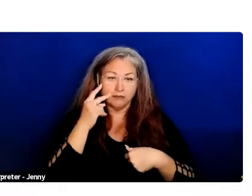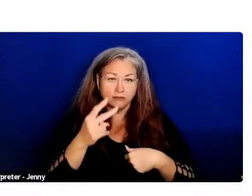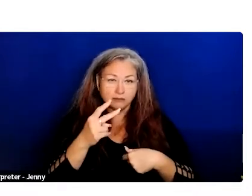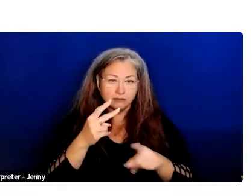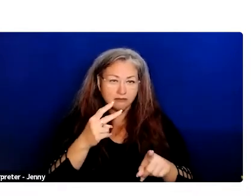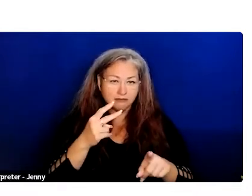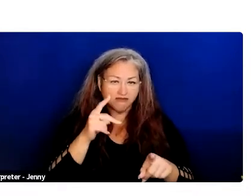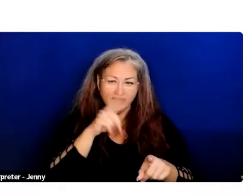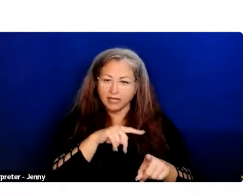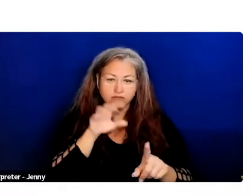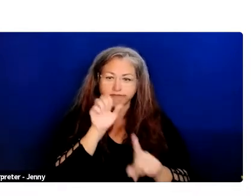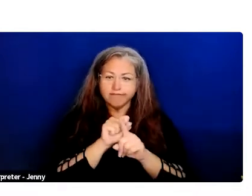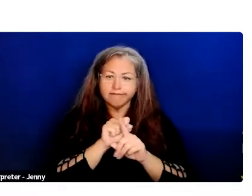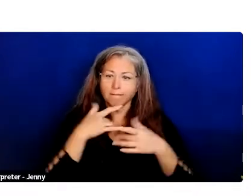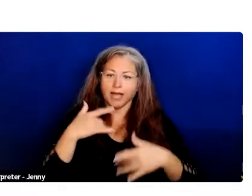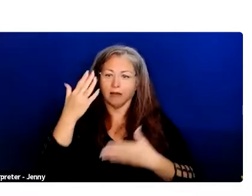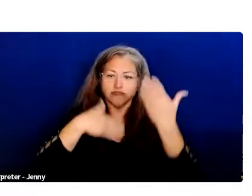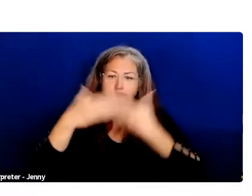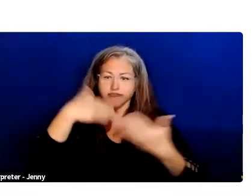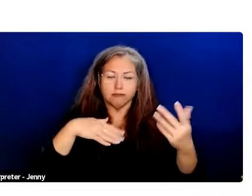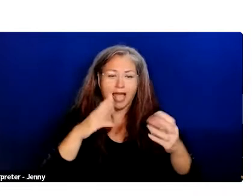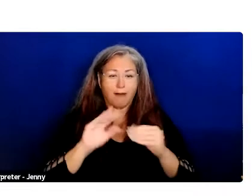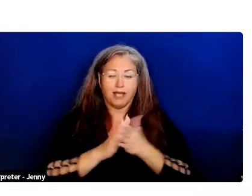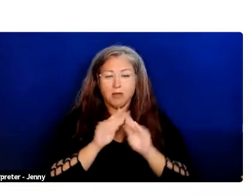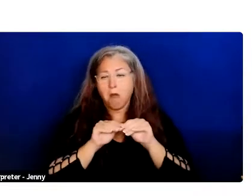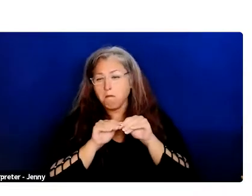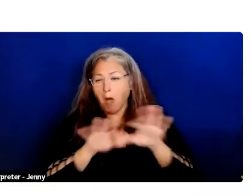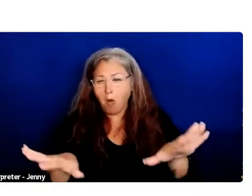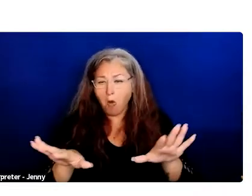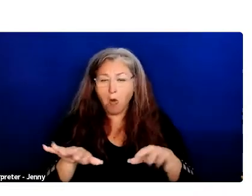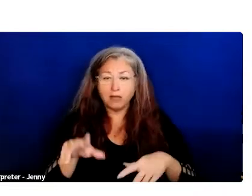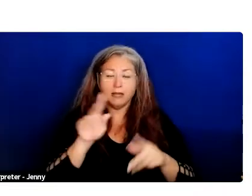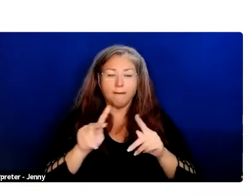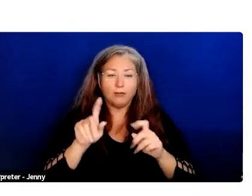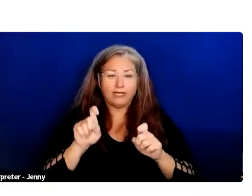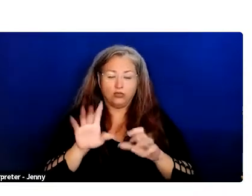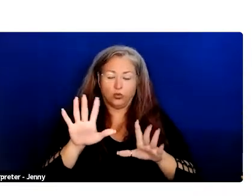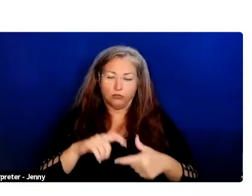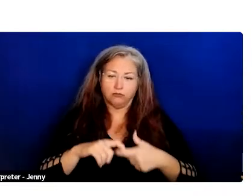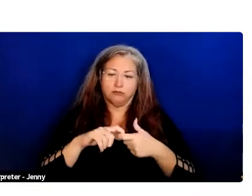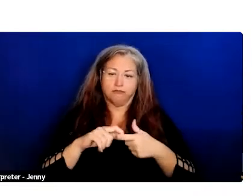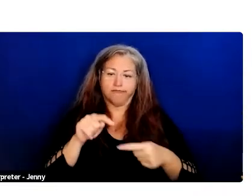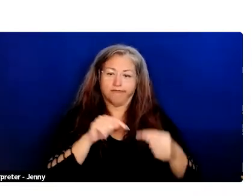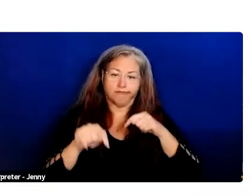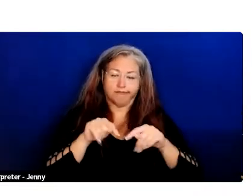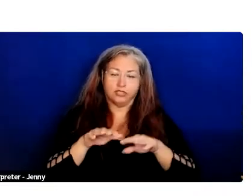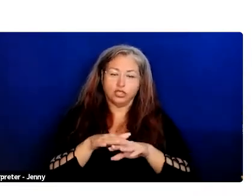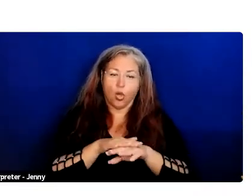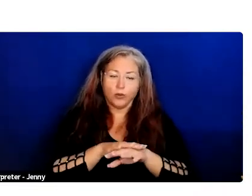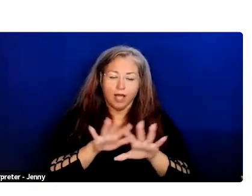it's going rampant. And because people aren't taking the time to slow down, to be digitally